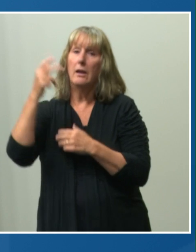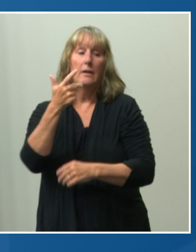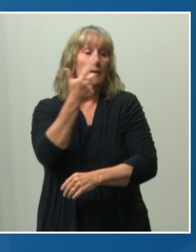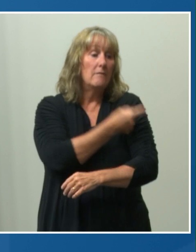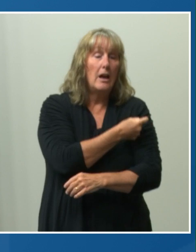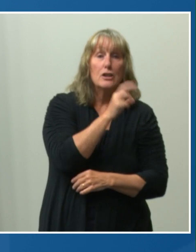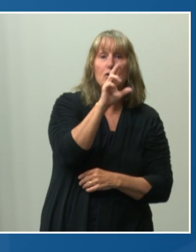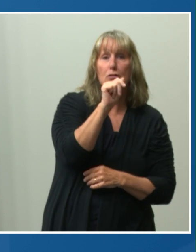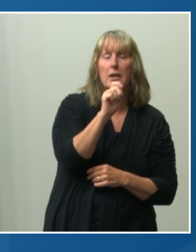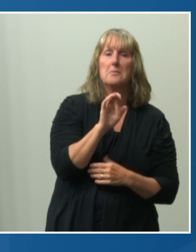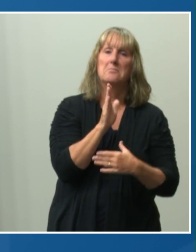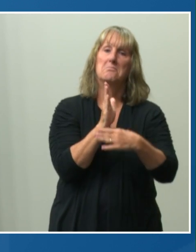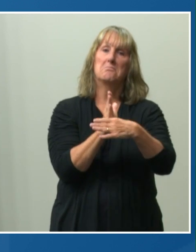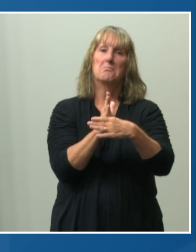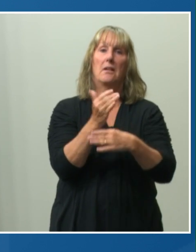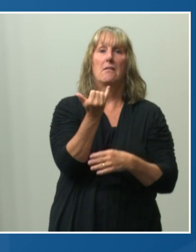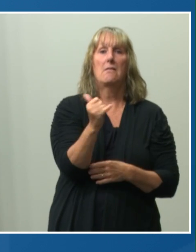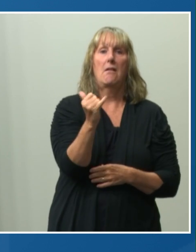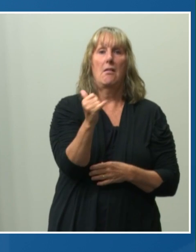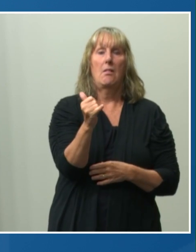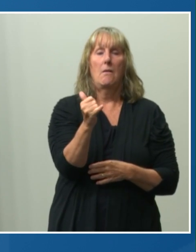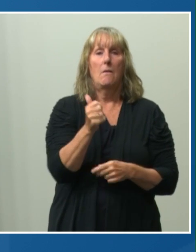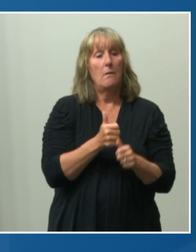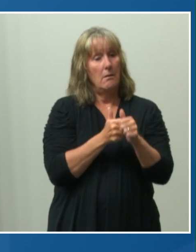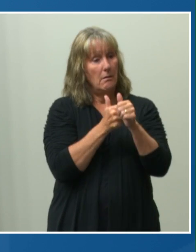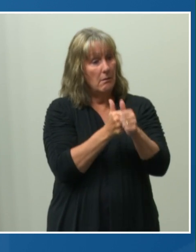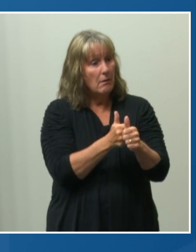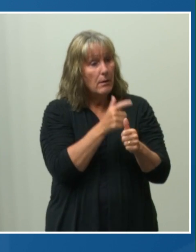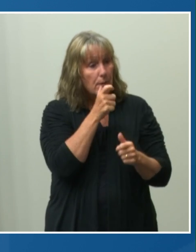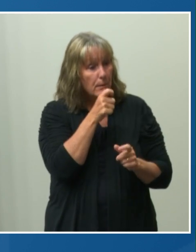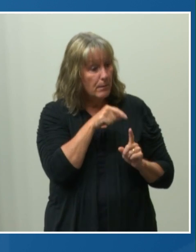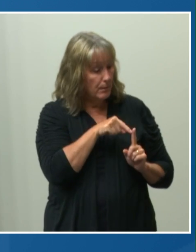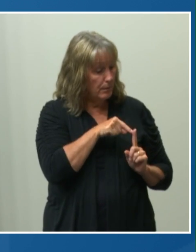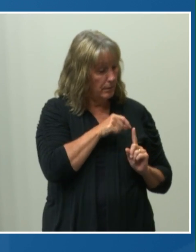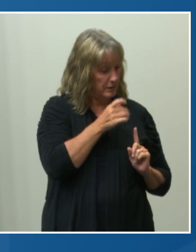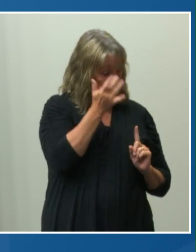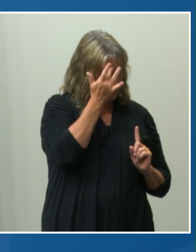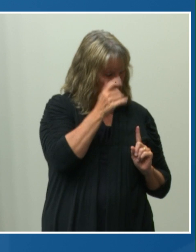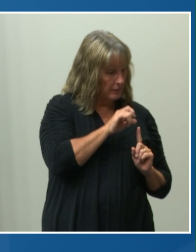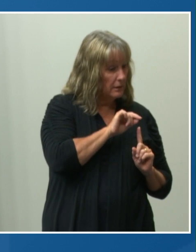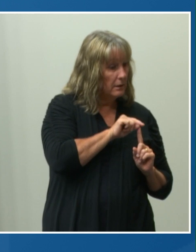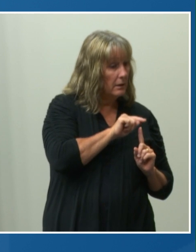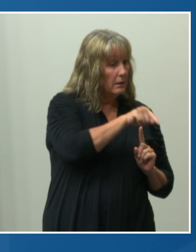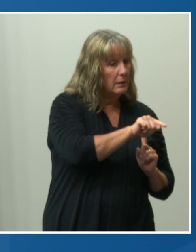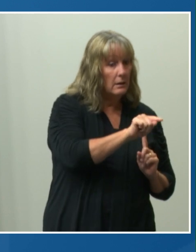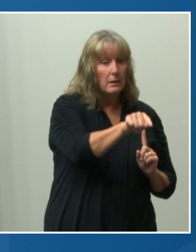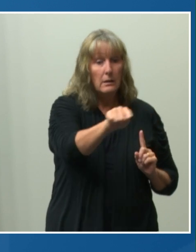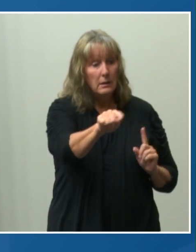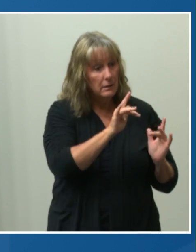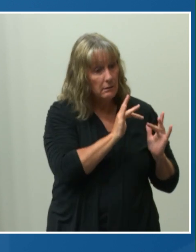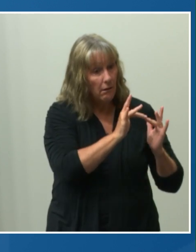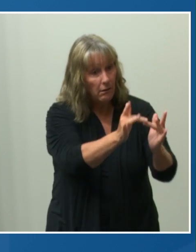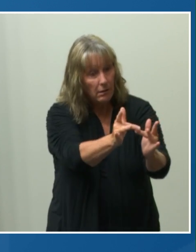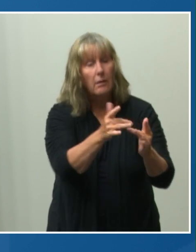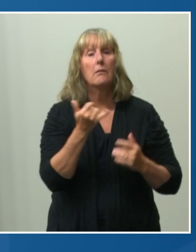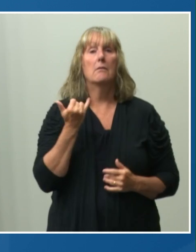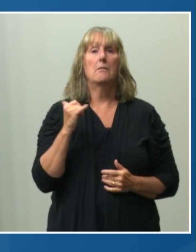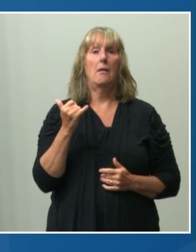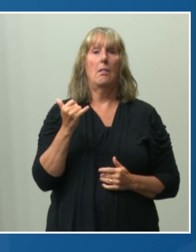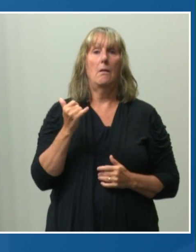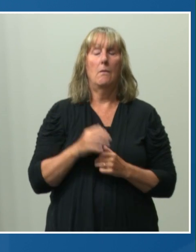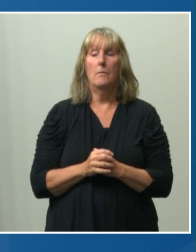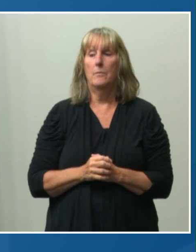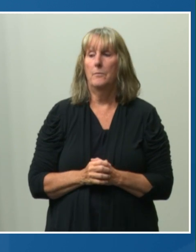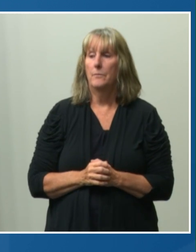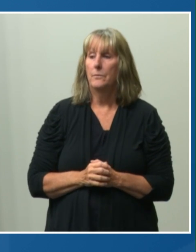remains in yellow. Contact tracing is in yellow this week, and the average testing turnaround time is on the border of